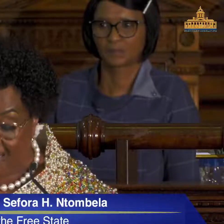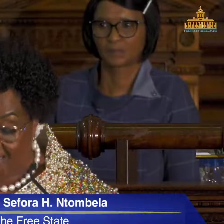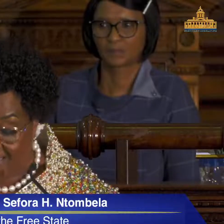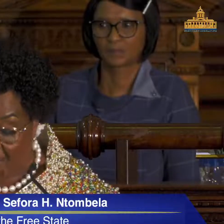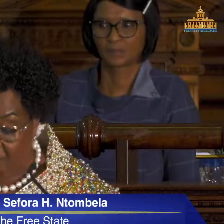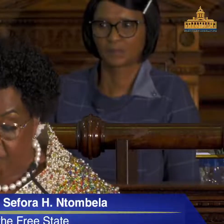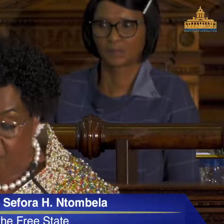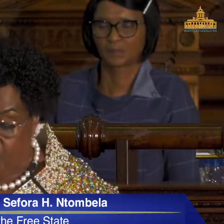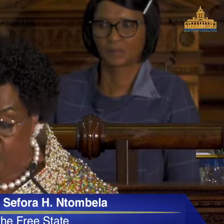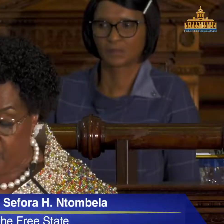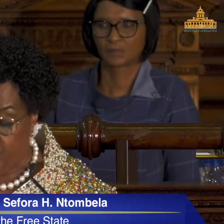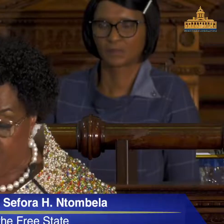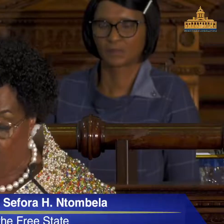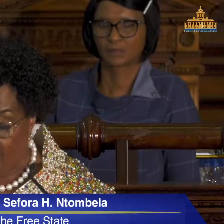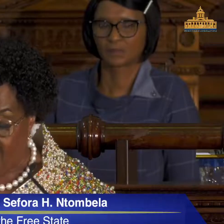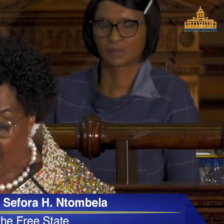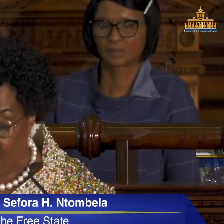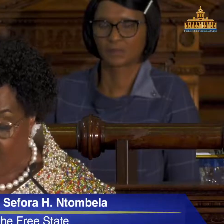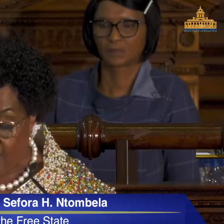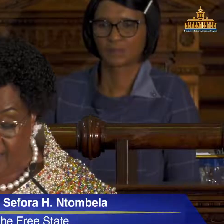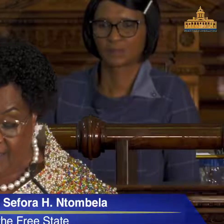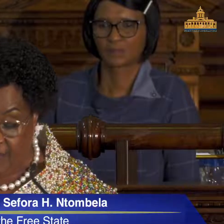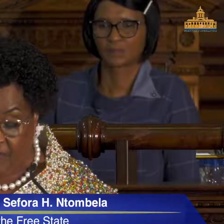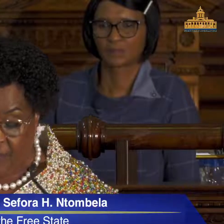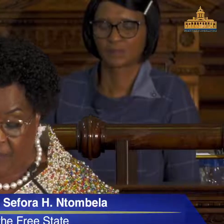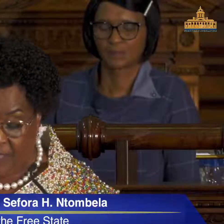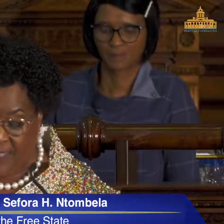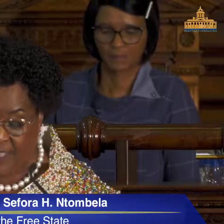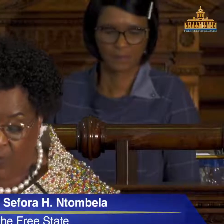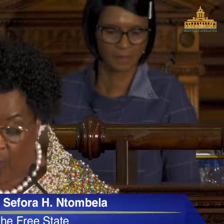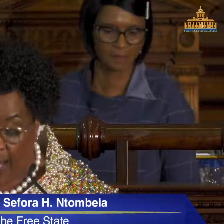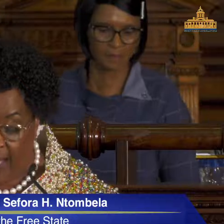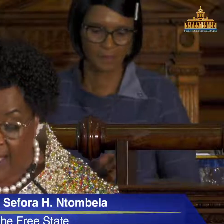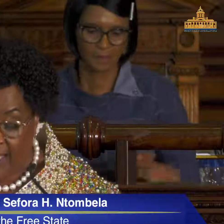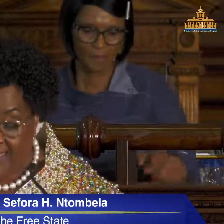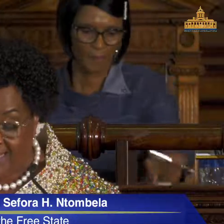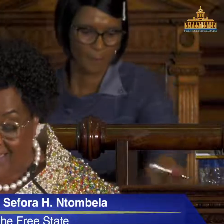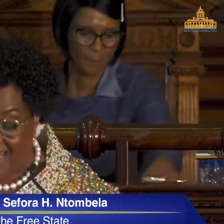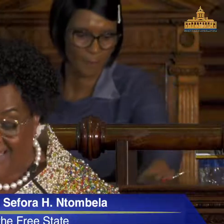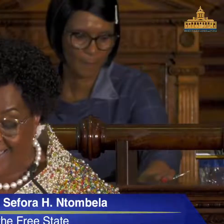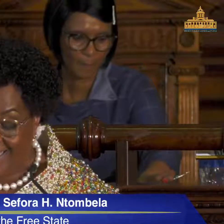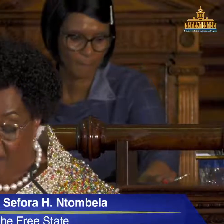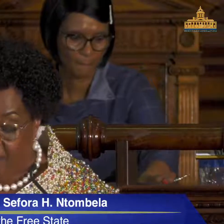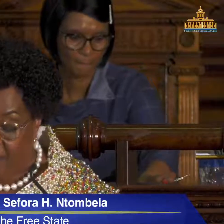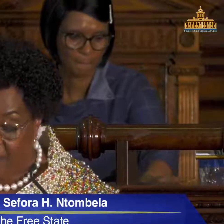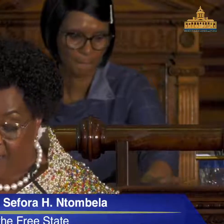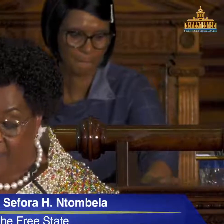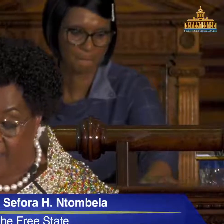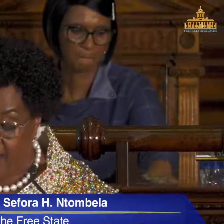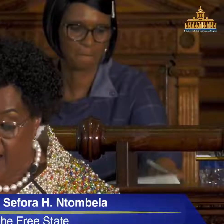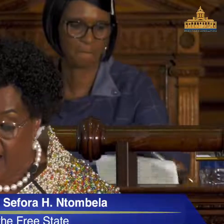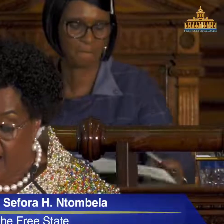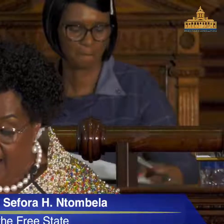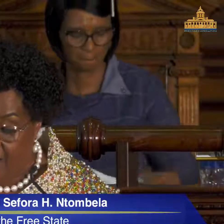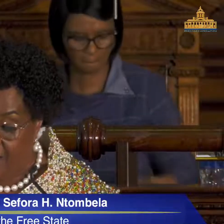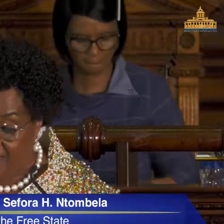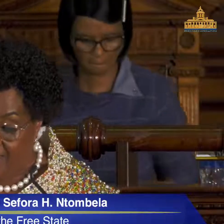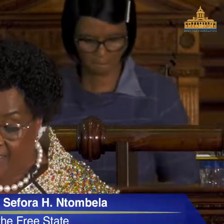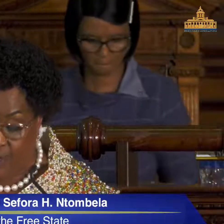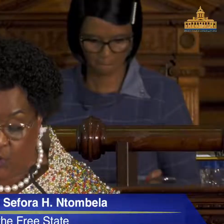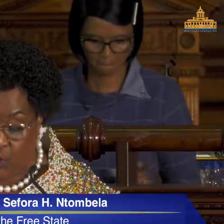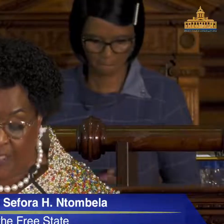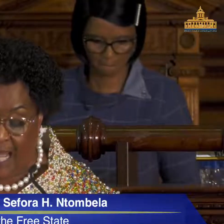areas of cluster to ensure that priorities inform implementation were central in shaping planning